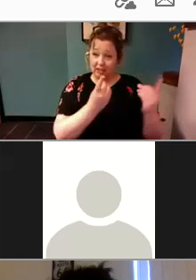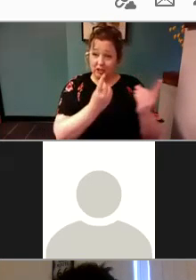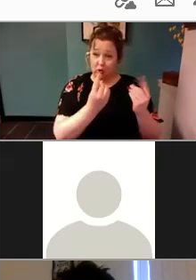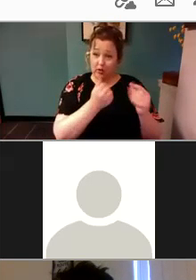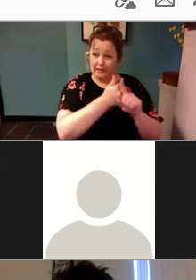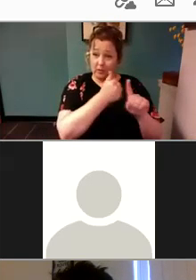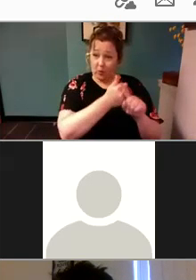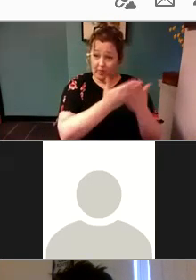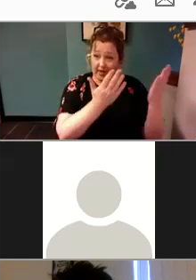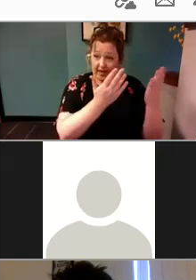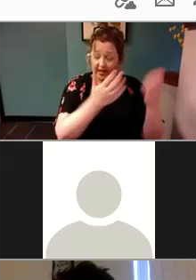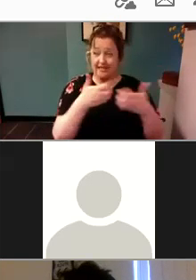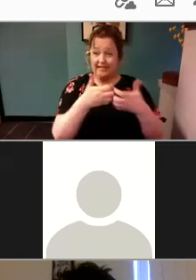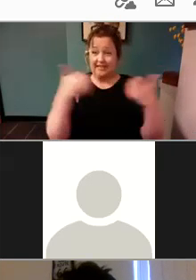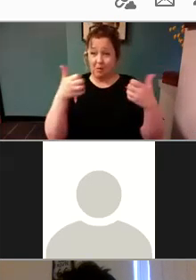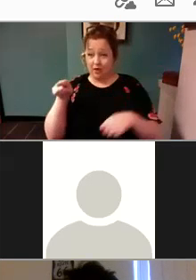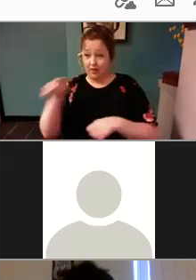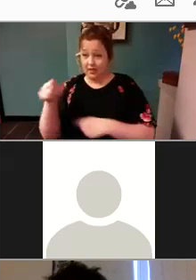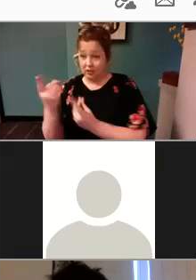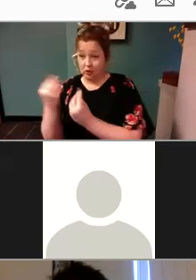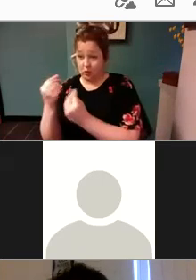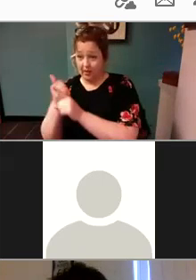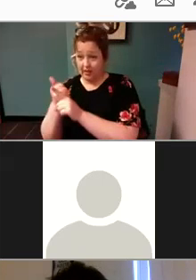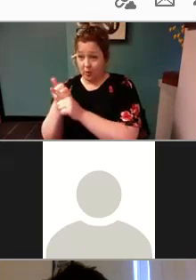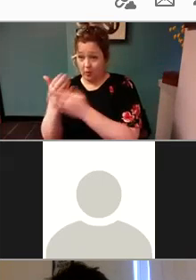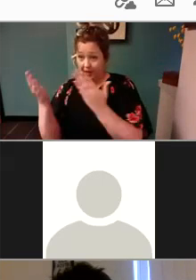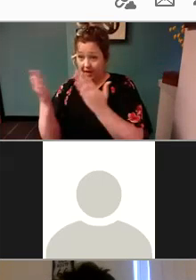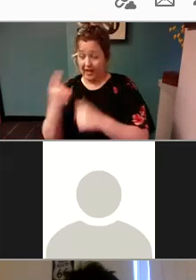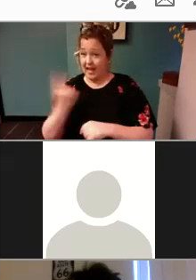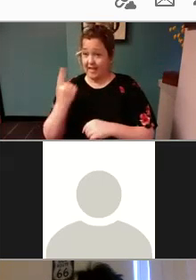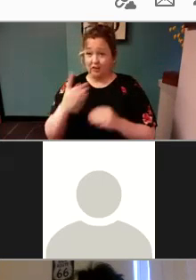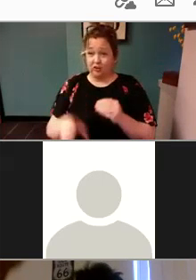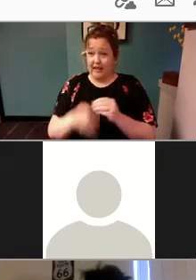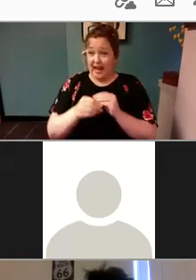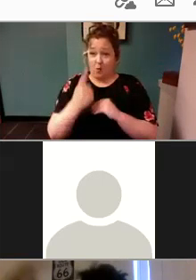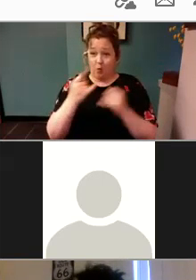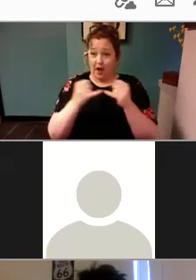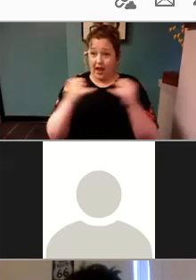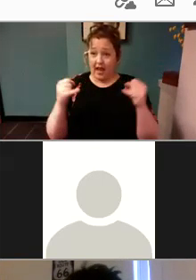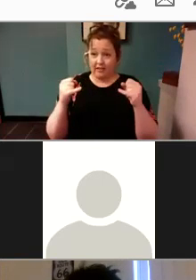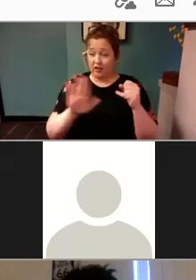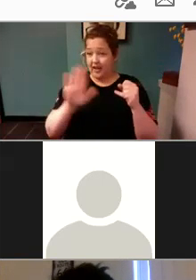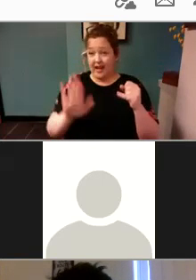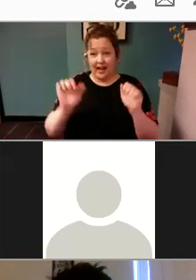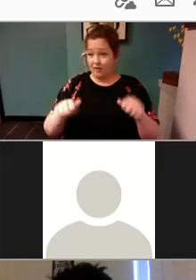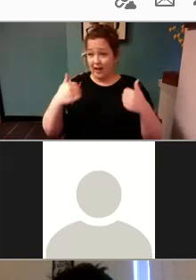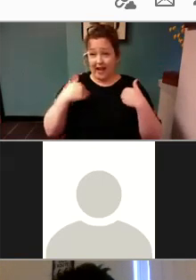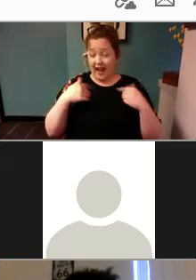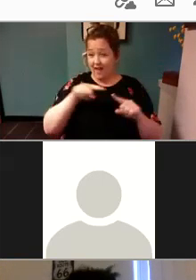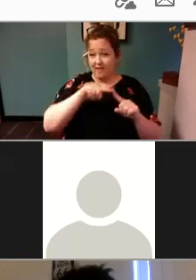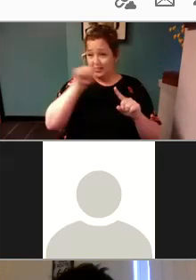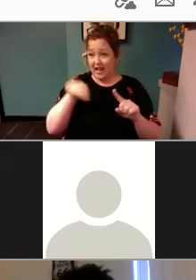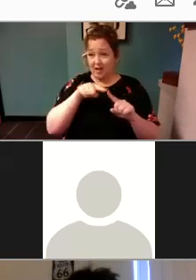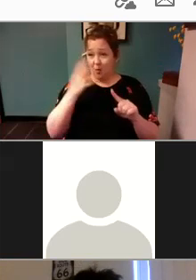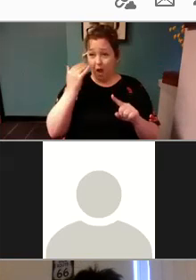thing, and you just add one edge, there cannot be a cycle between the two because there is no other edge connecting them. Right,